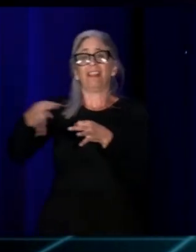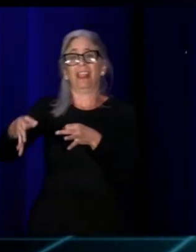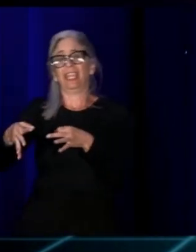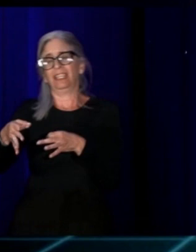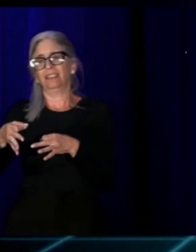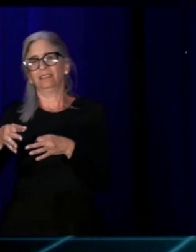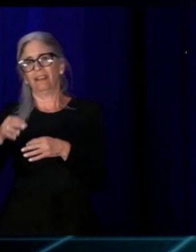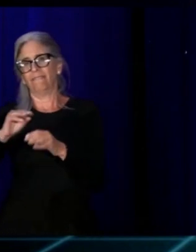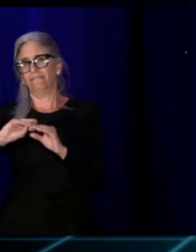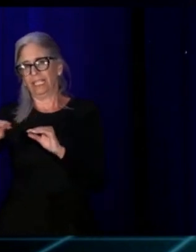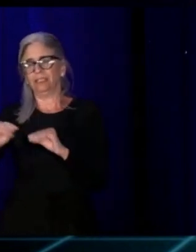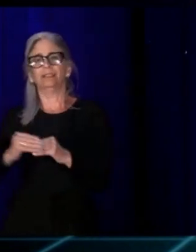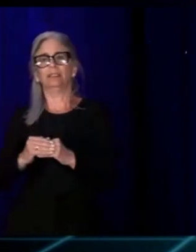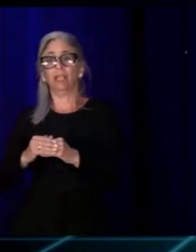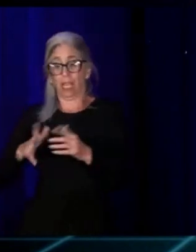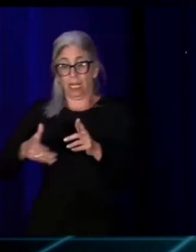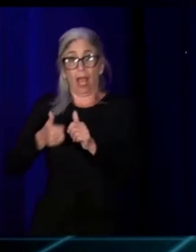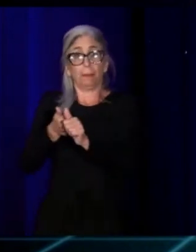at update,